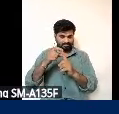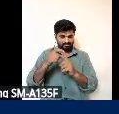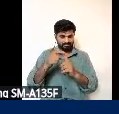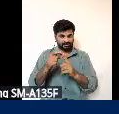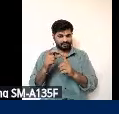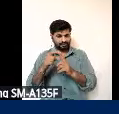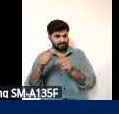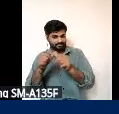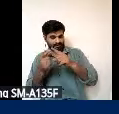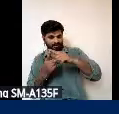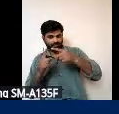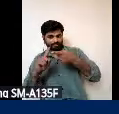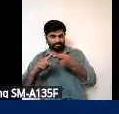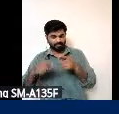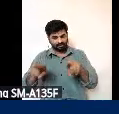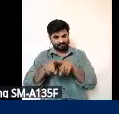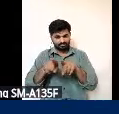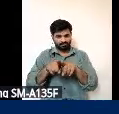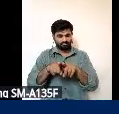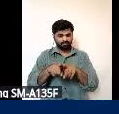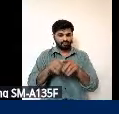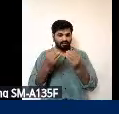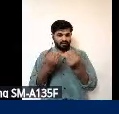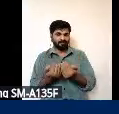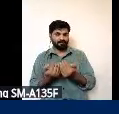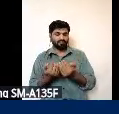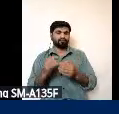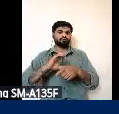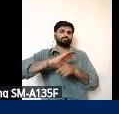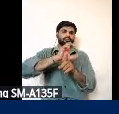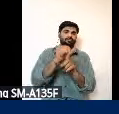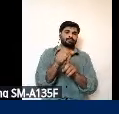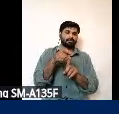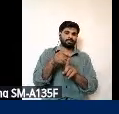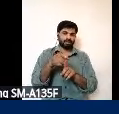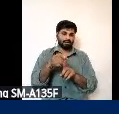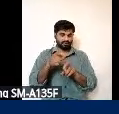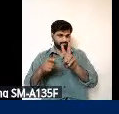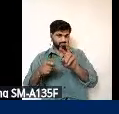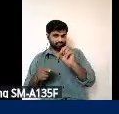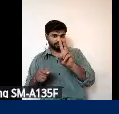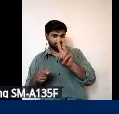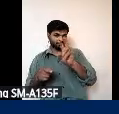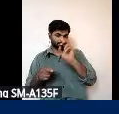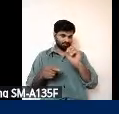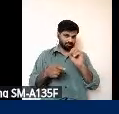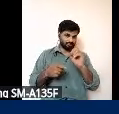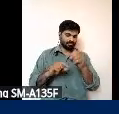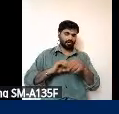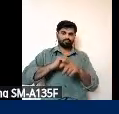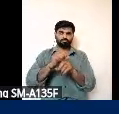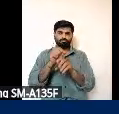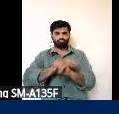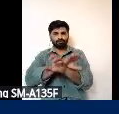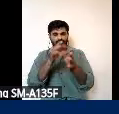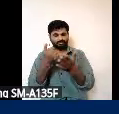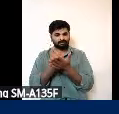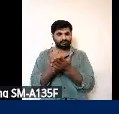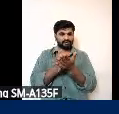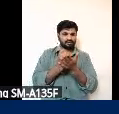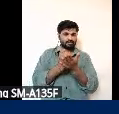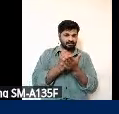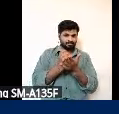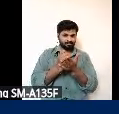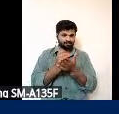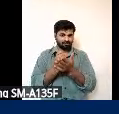but because the COVID hit in 2020, the entire exercise sort of derailed because of that. But